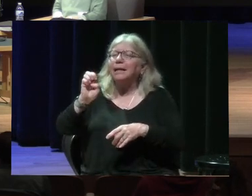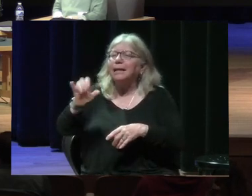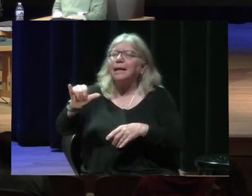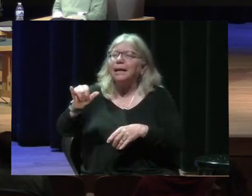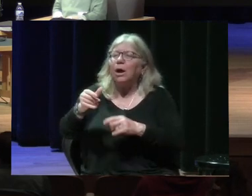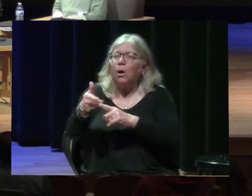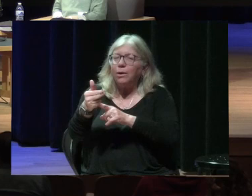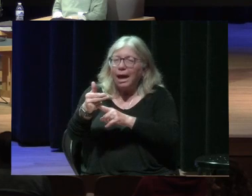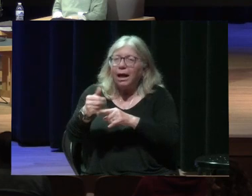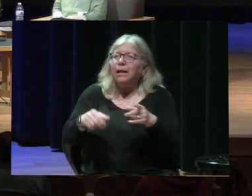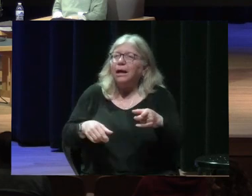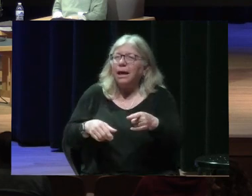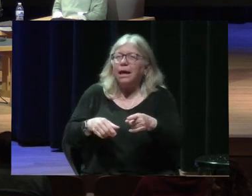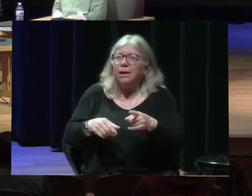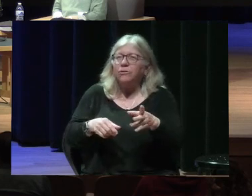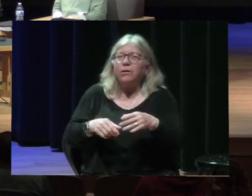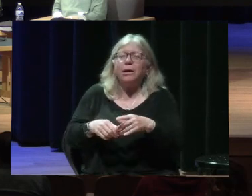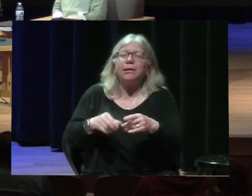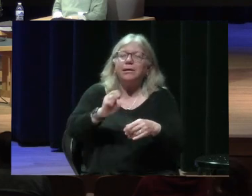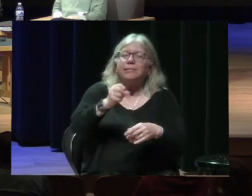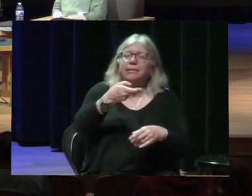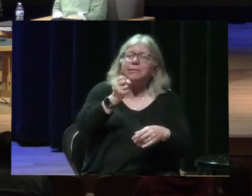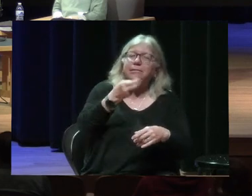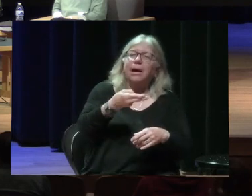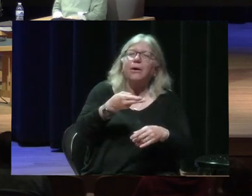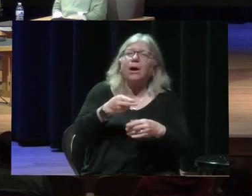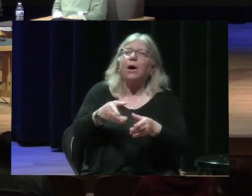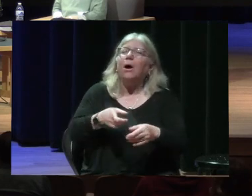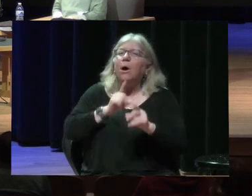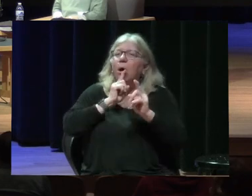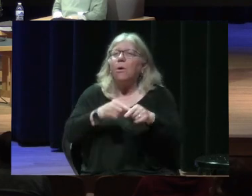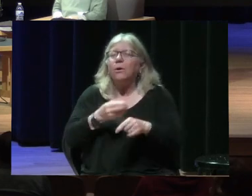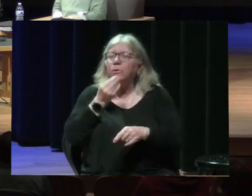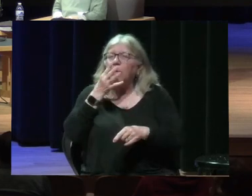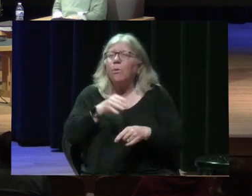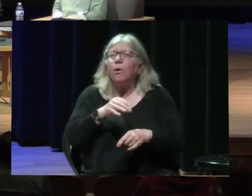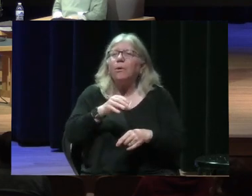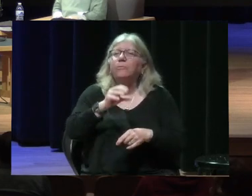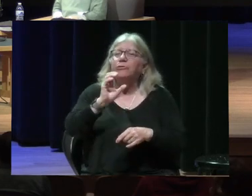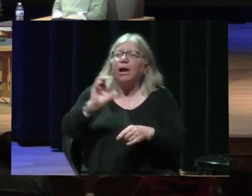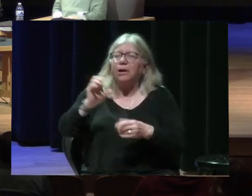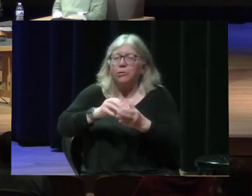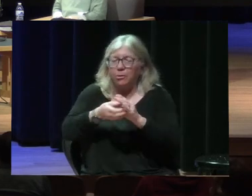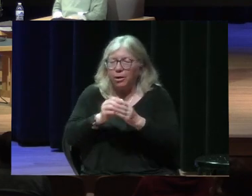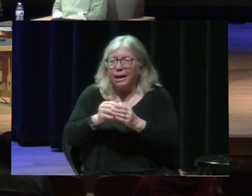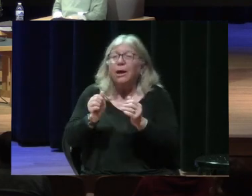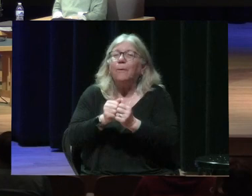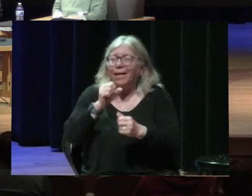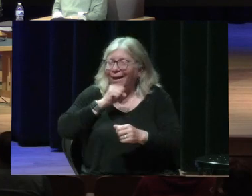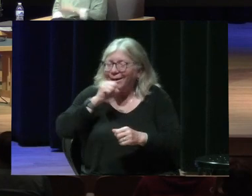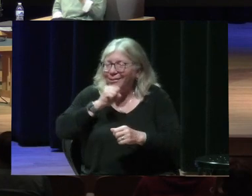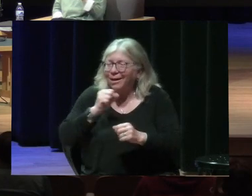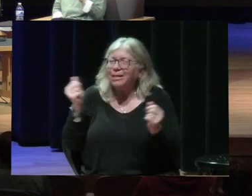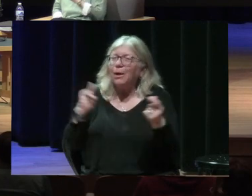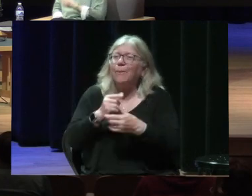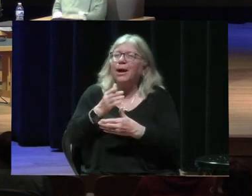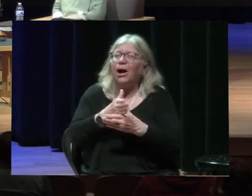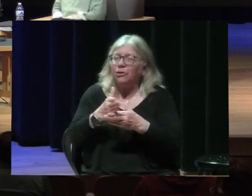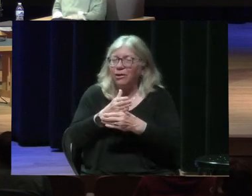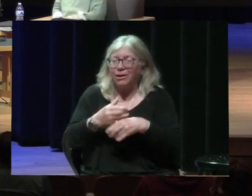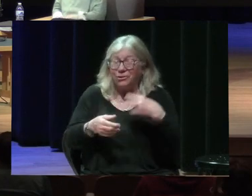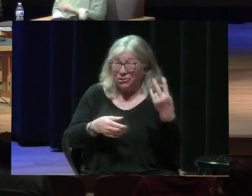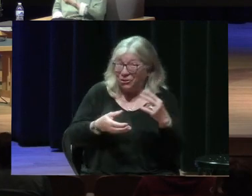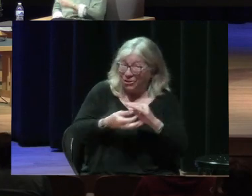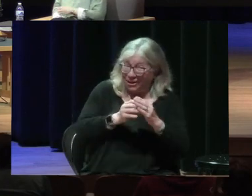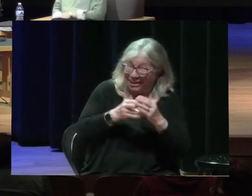It was good. Sarah made the pro call to order the warm chocolate chip cookie. Did I serve with ice cream? It was so good, guys. That we all shared. Two good cookies